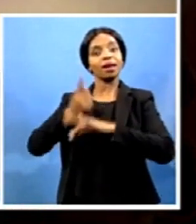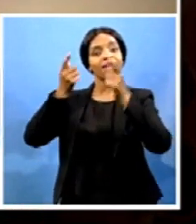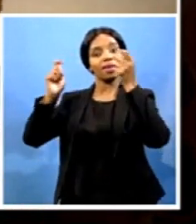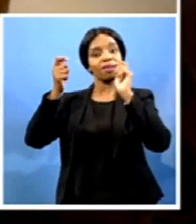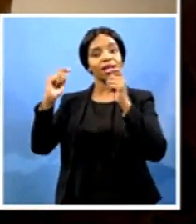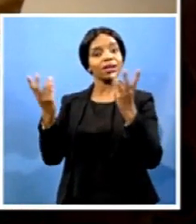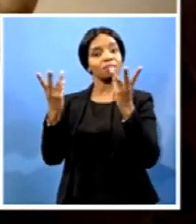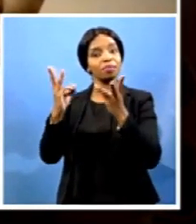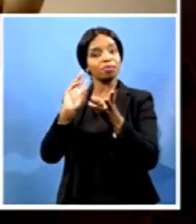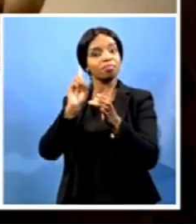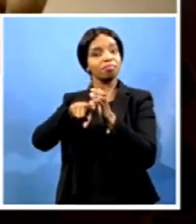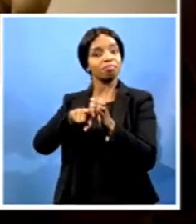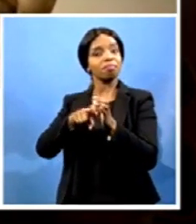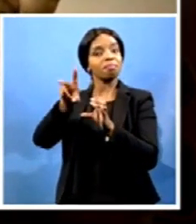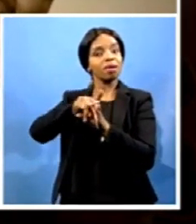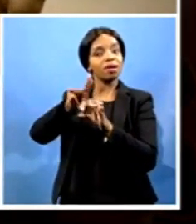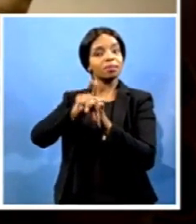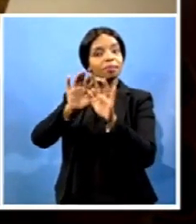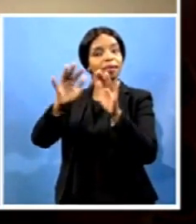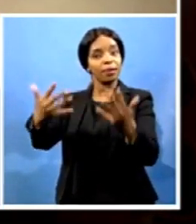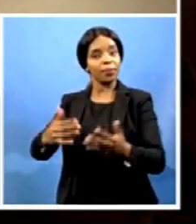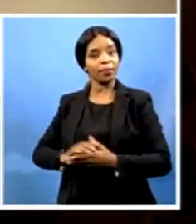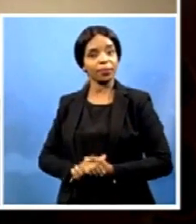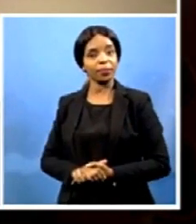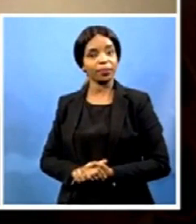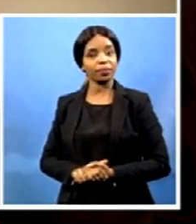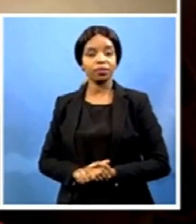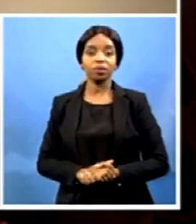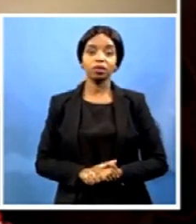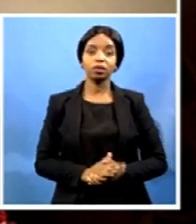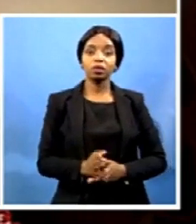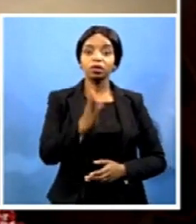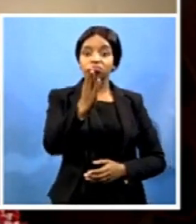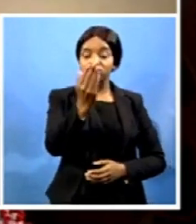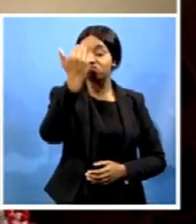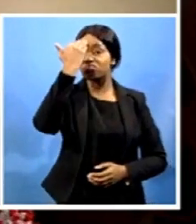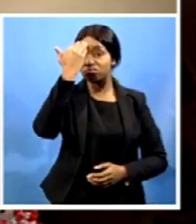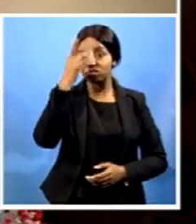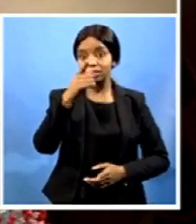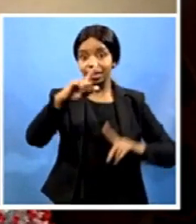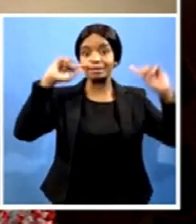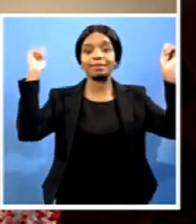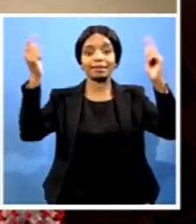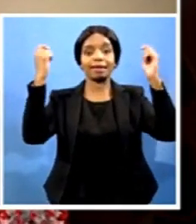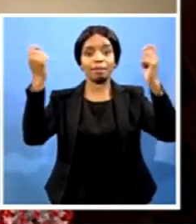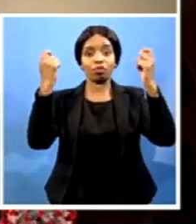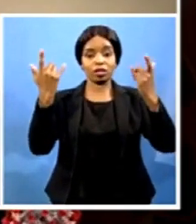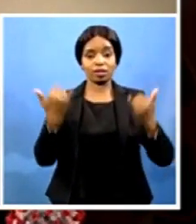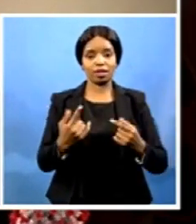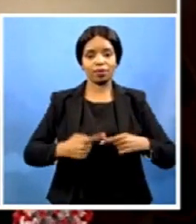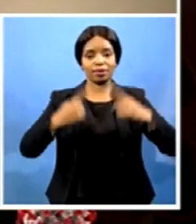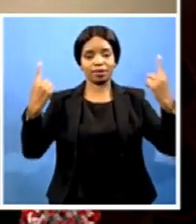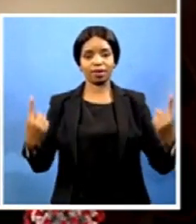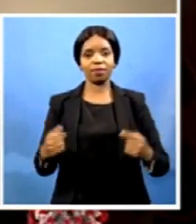As you know that this year the celebration is quite different because of the challenges we are faced as a